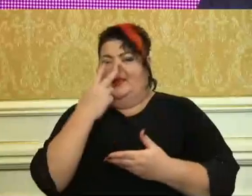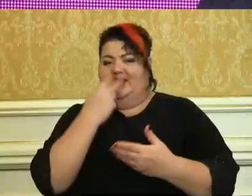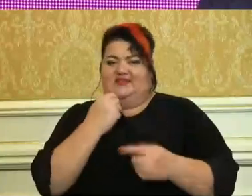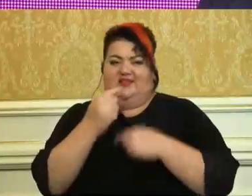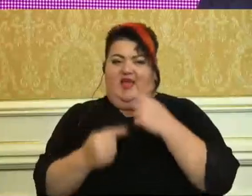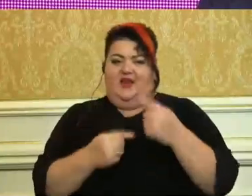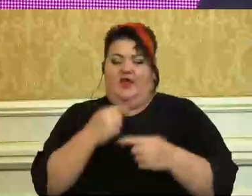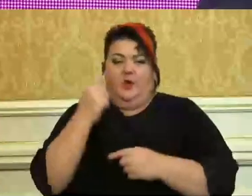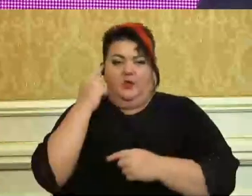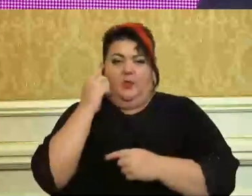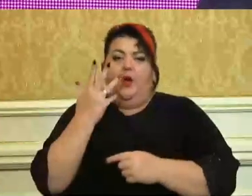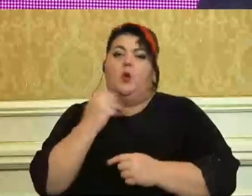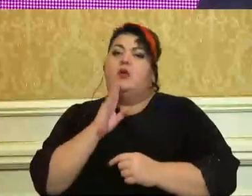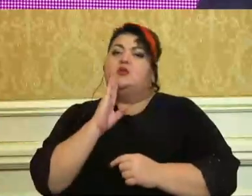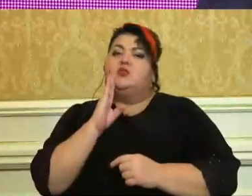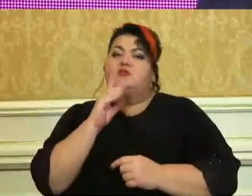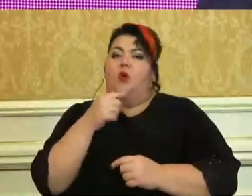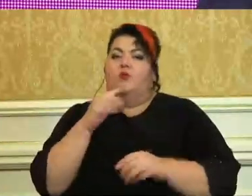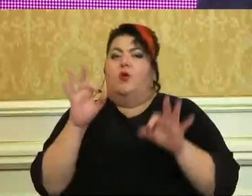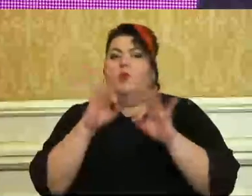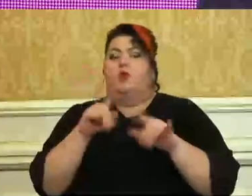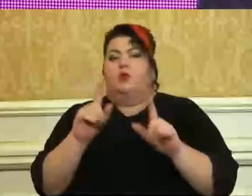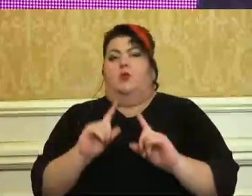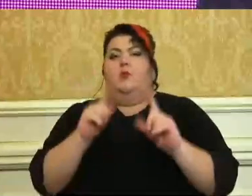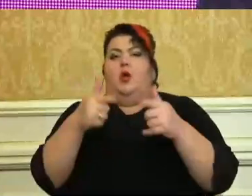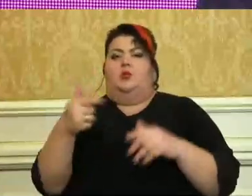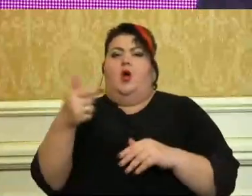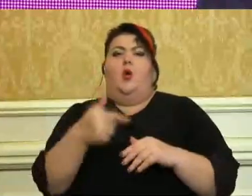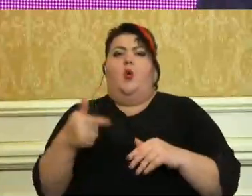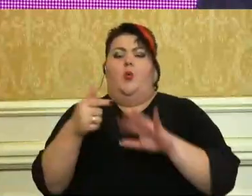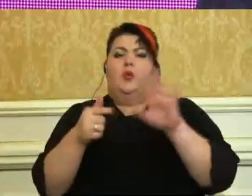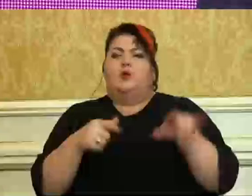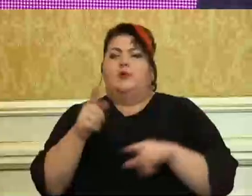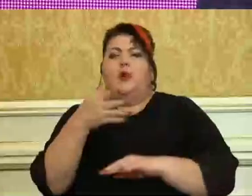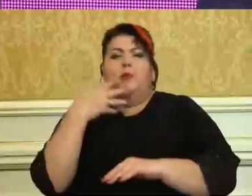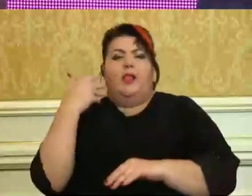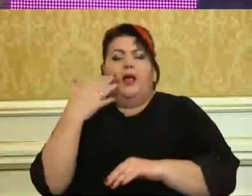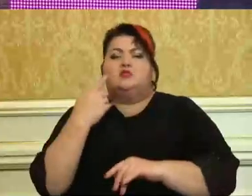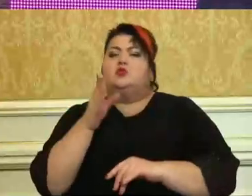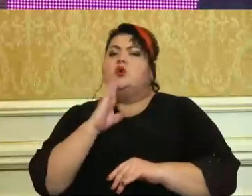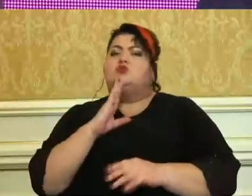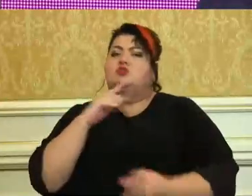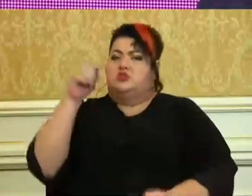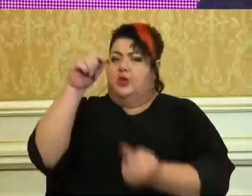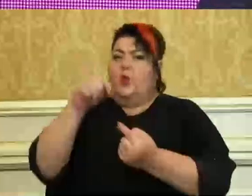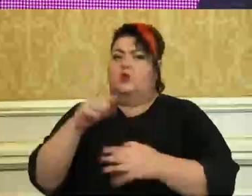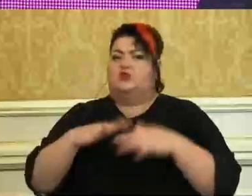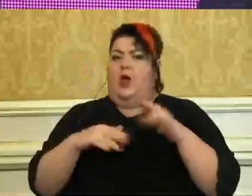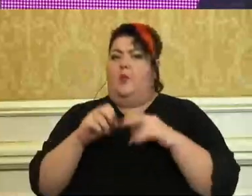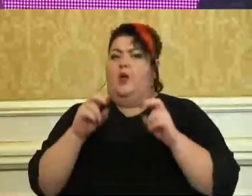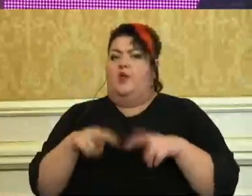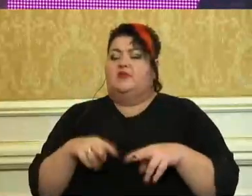among that sphere, they have a lots of stereotypes, and they say that this